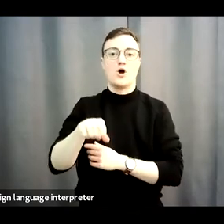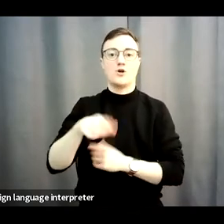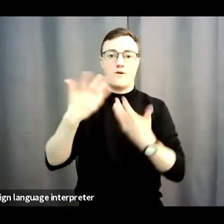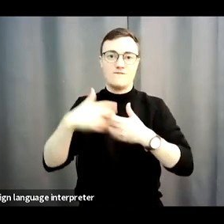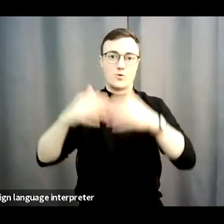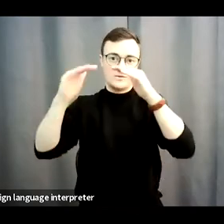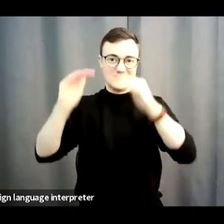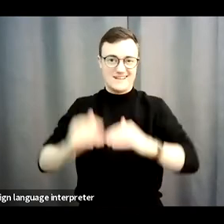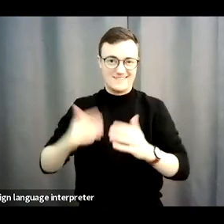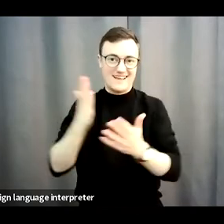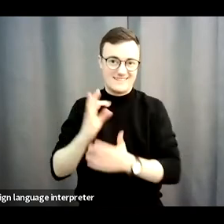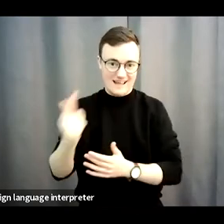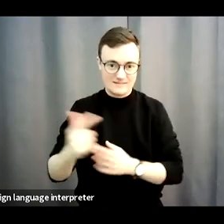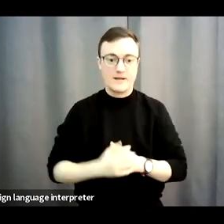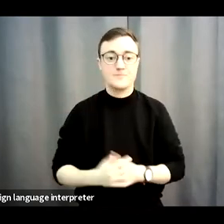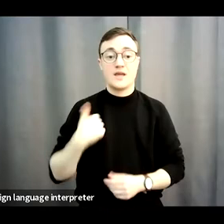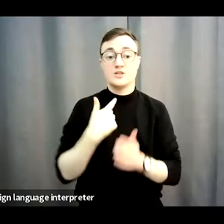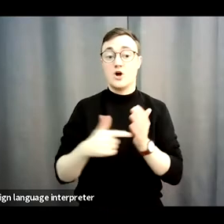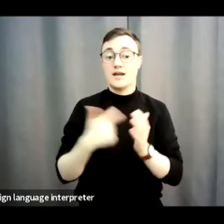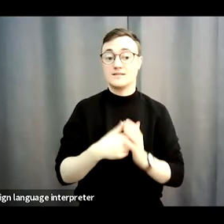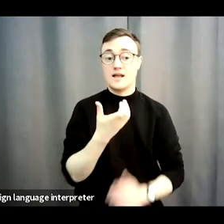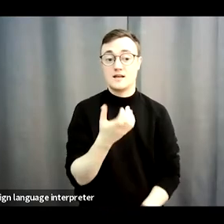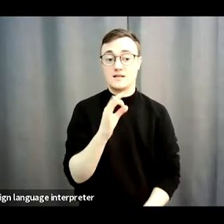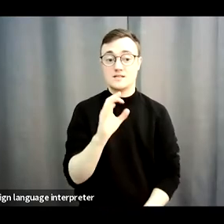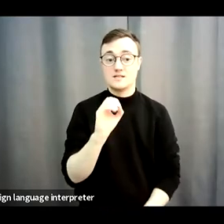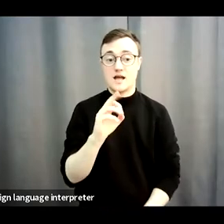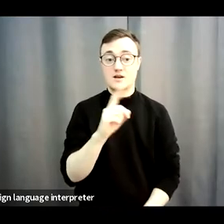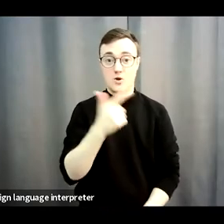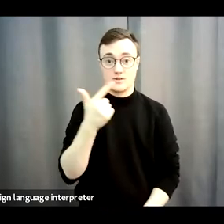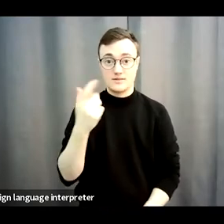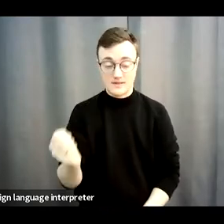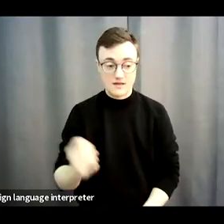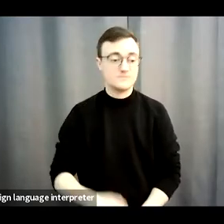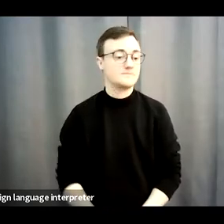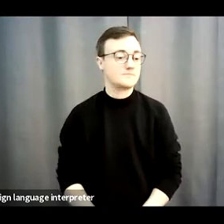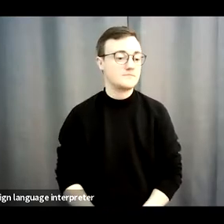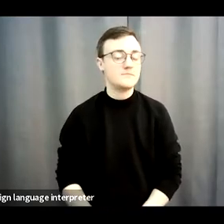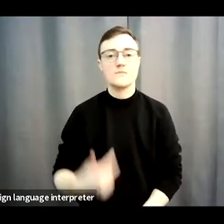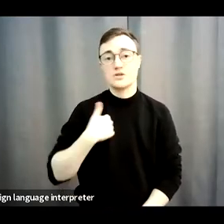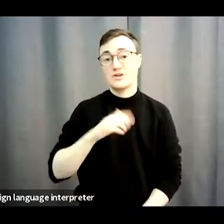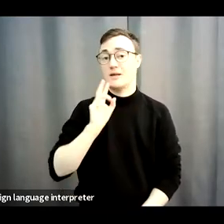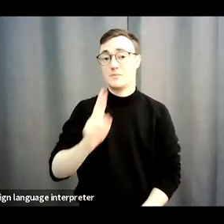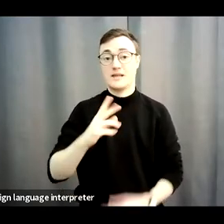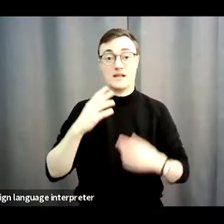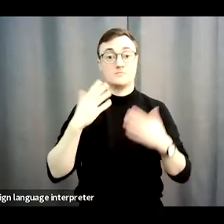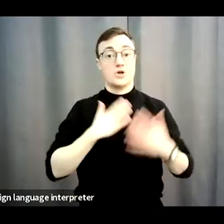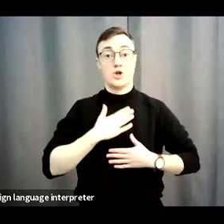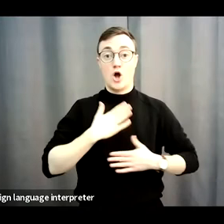McClain-Nhlapo, and I'm the Global Disability Advisor at the World Bank Group. I am delighted to be part of this